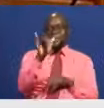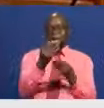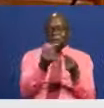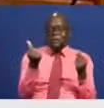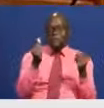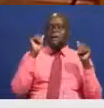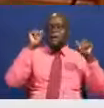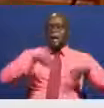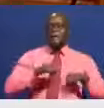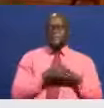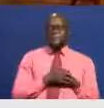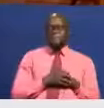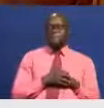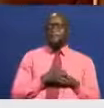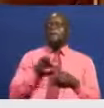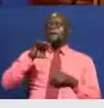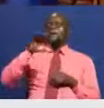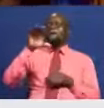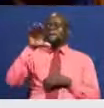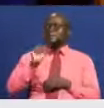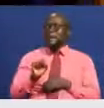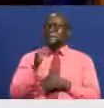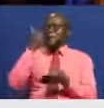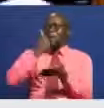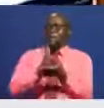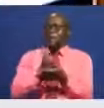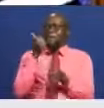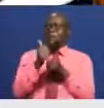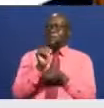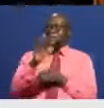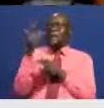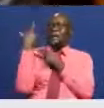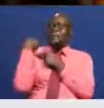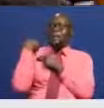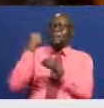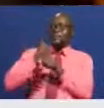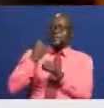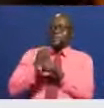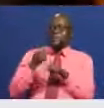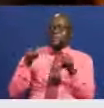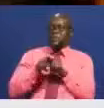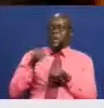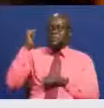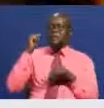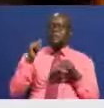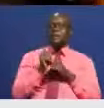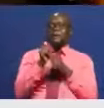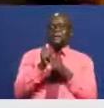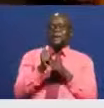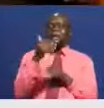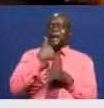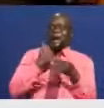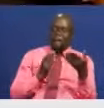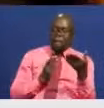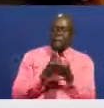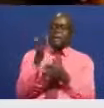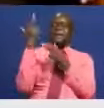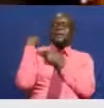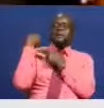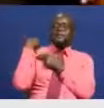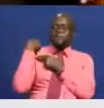been managed at the Cabinet Secretary's office, which is their mandate to do, and the political leaders have a